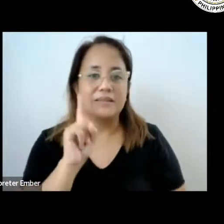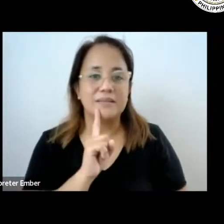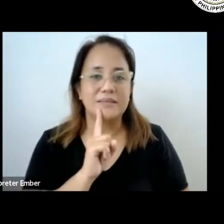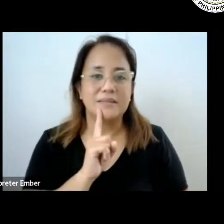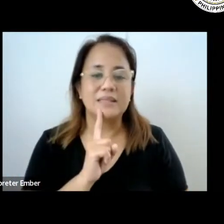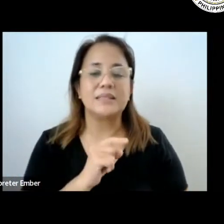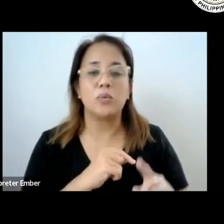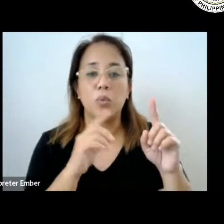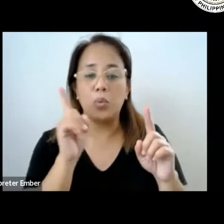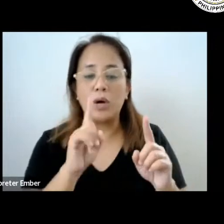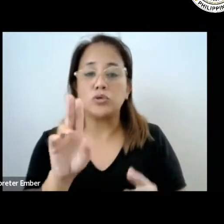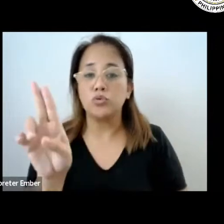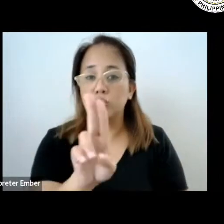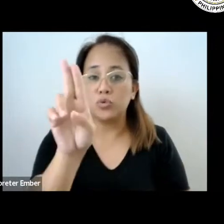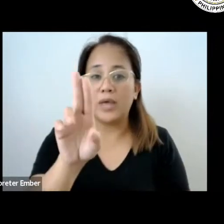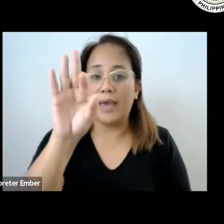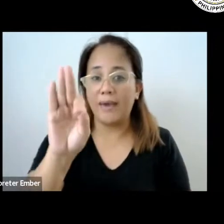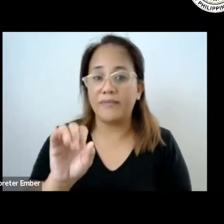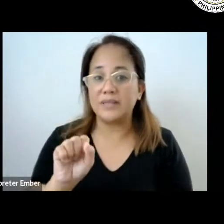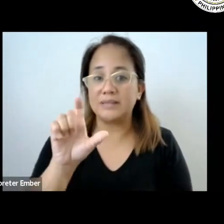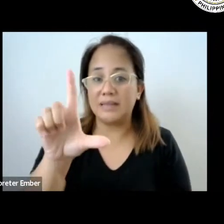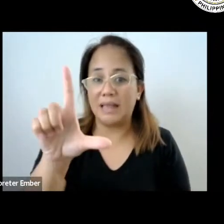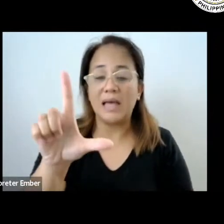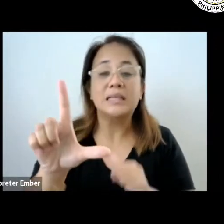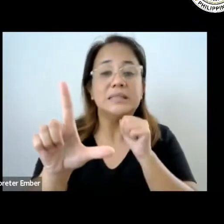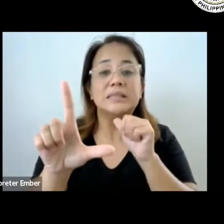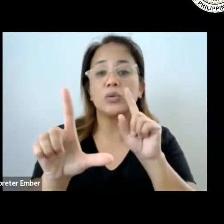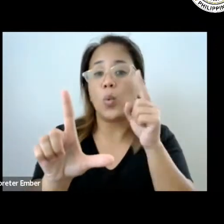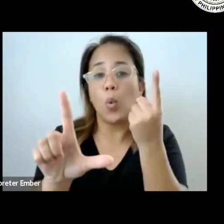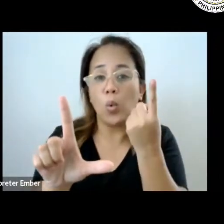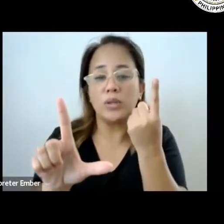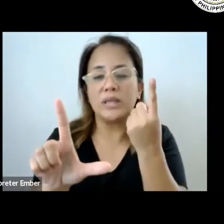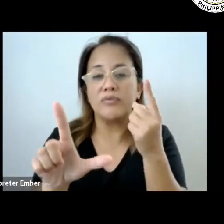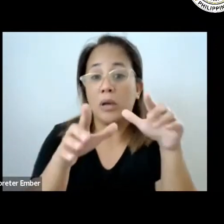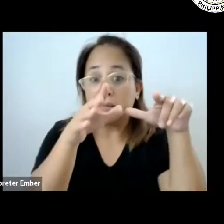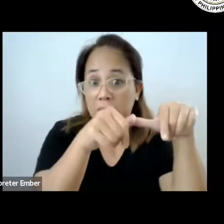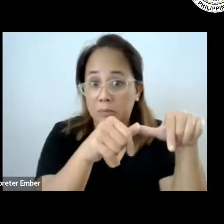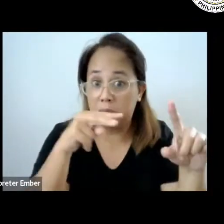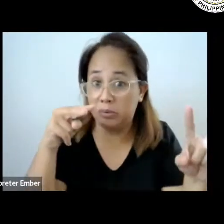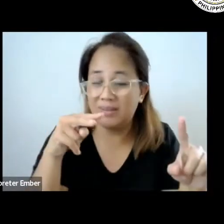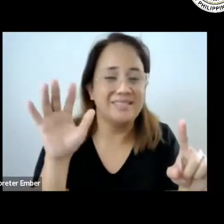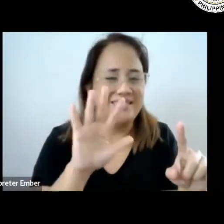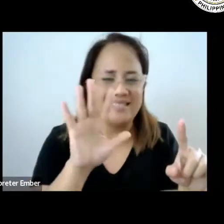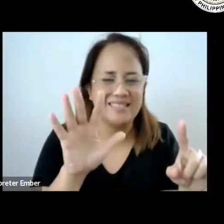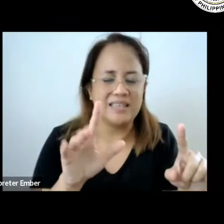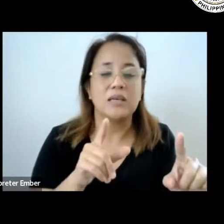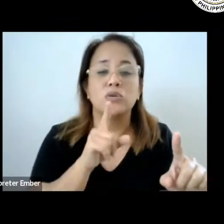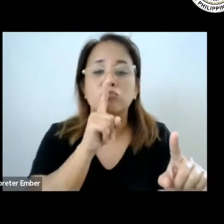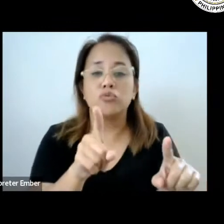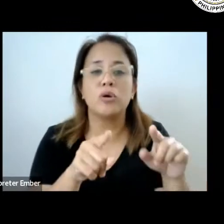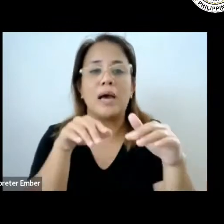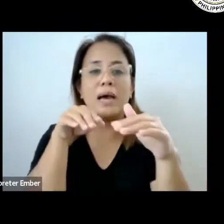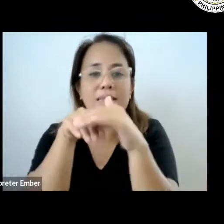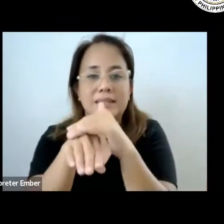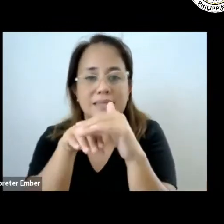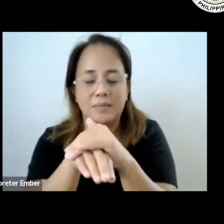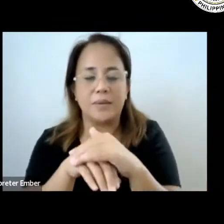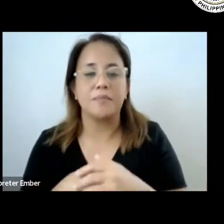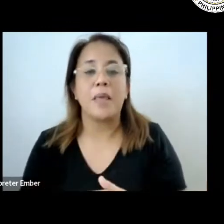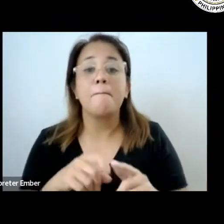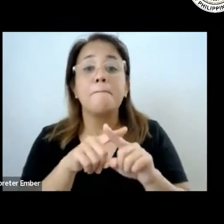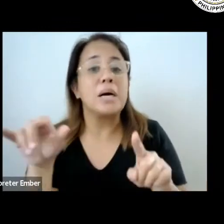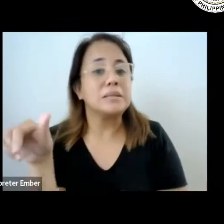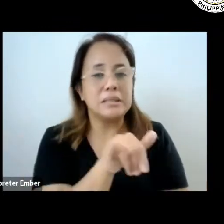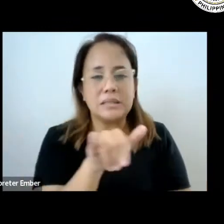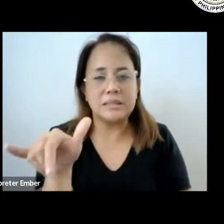That is the use of FSL not only from a disability perspective, ensuring accessibility, but also